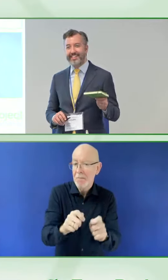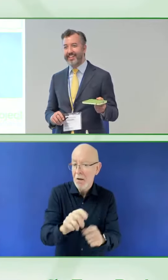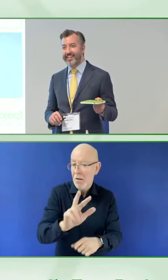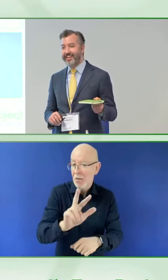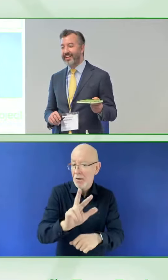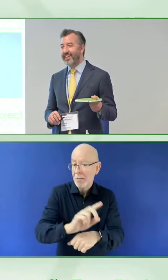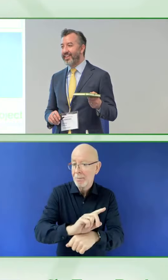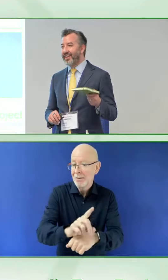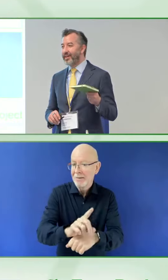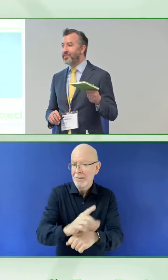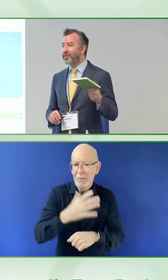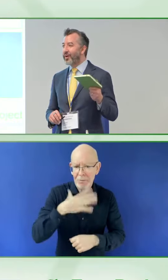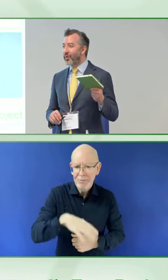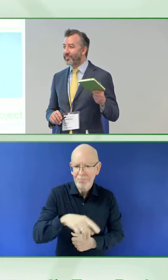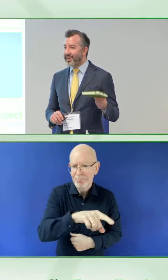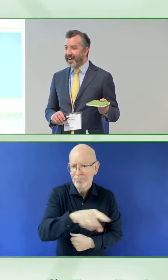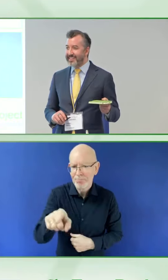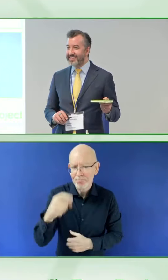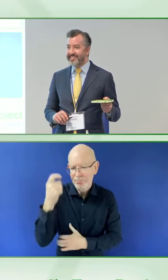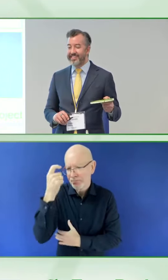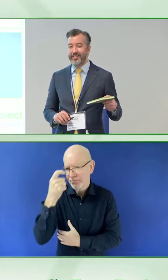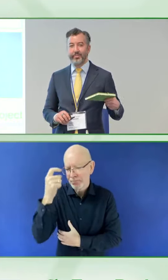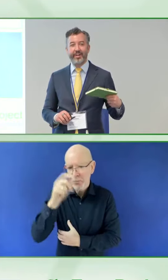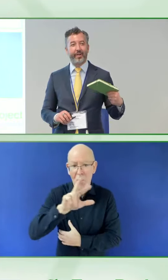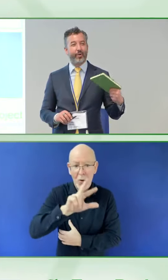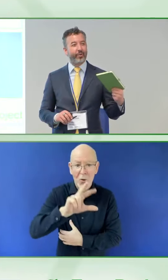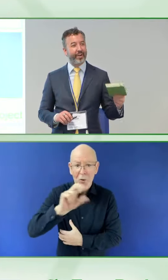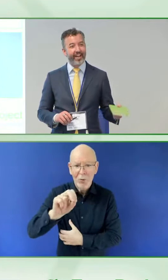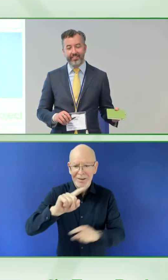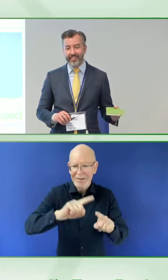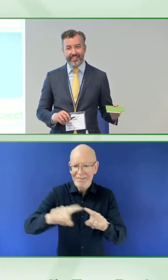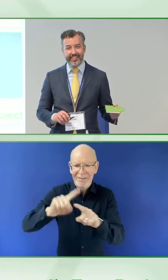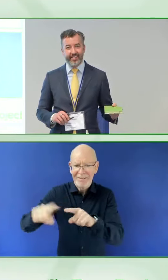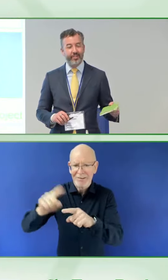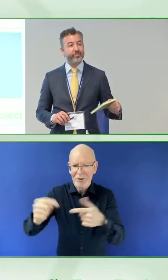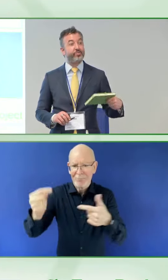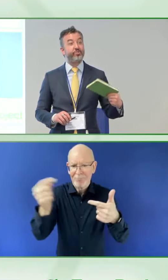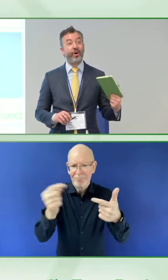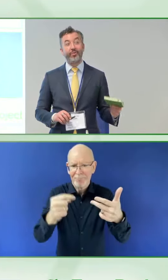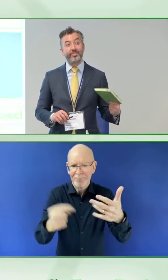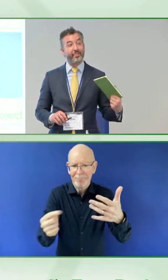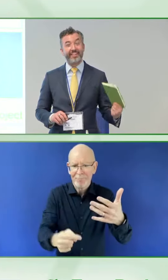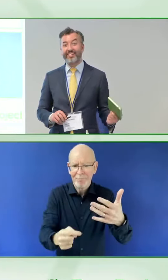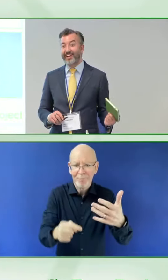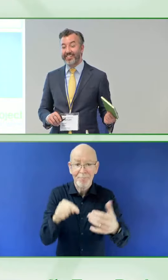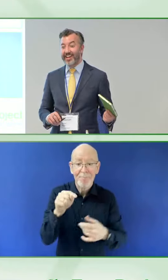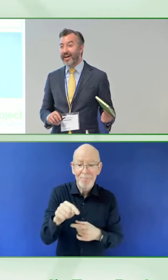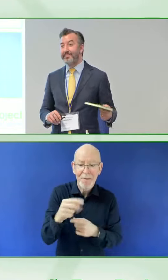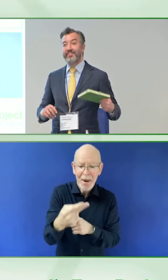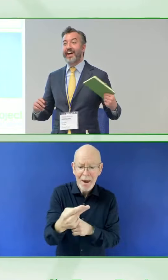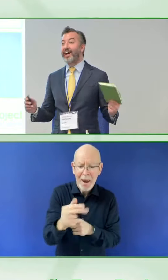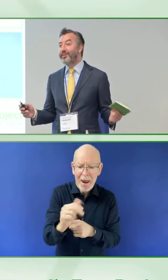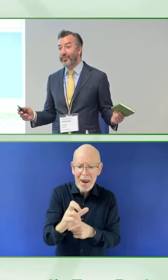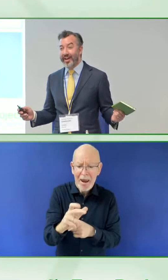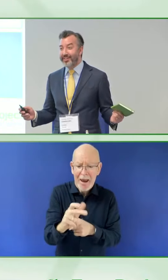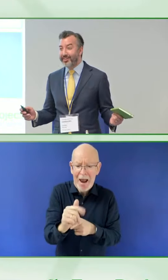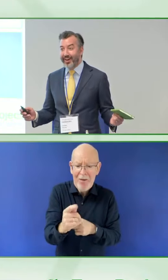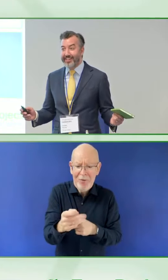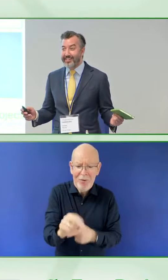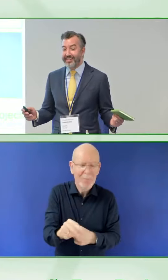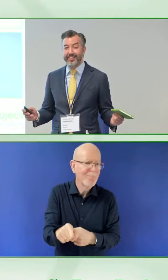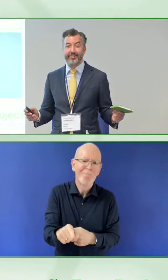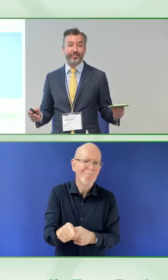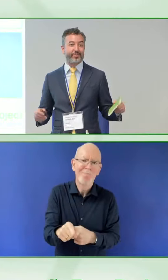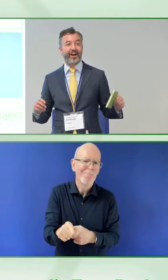per idea. That means you got to work fast. You got to work creatively. Don't spend a lot of time evaluating